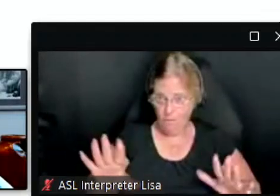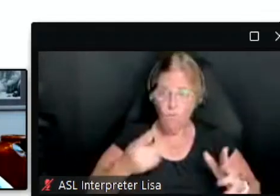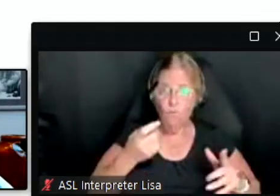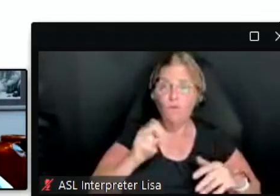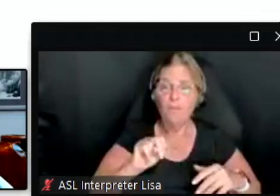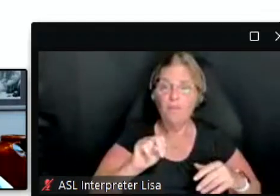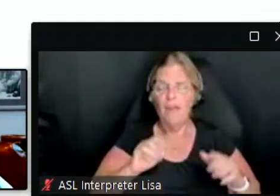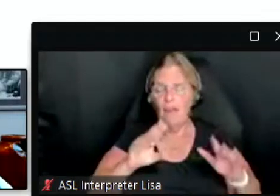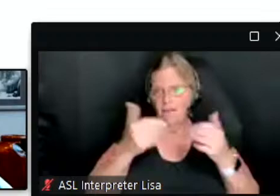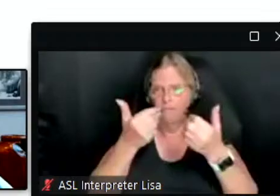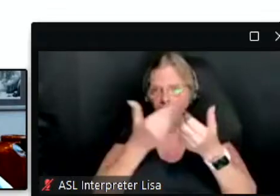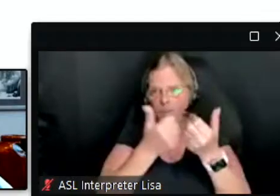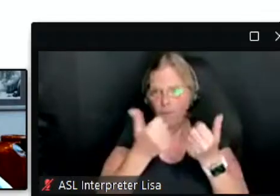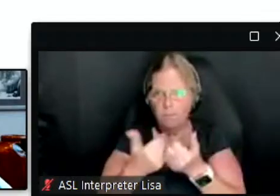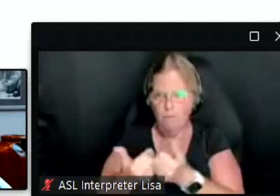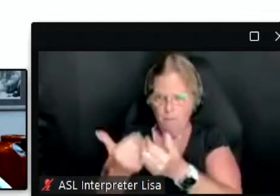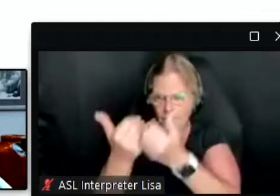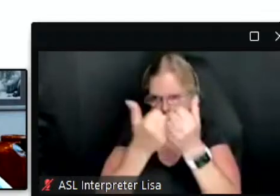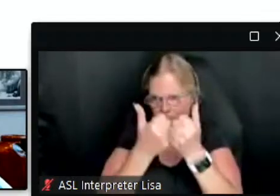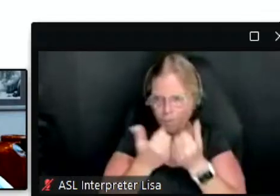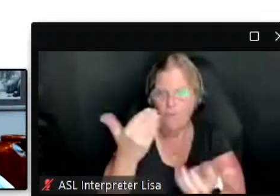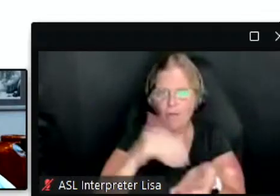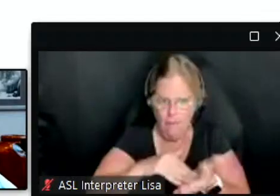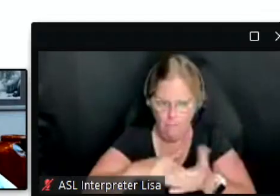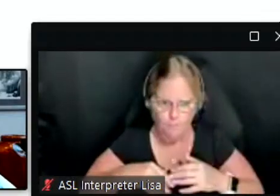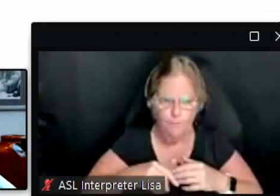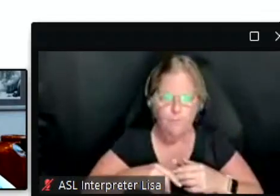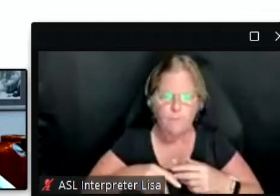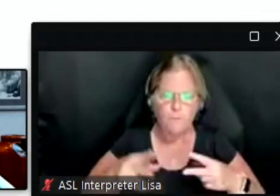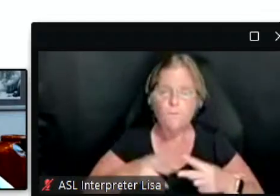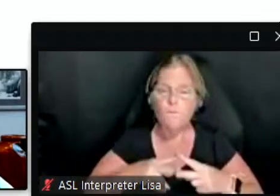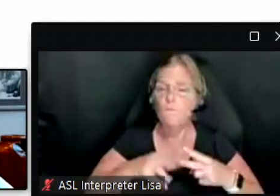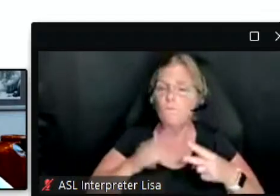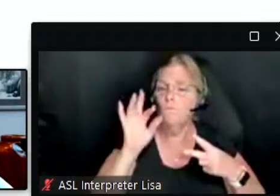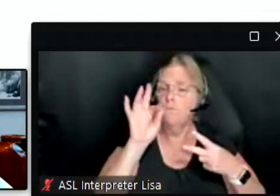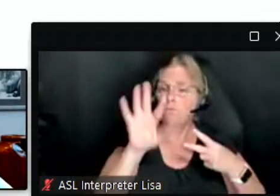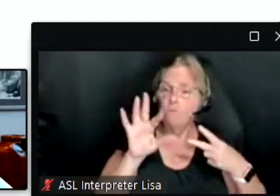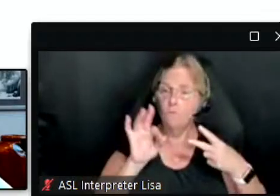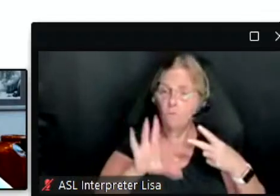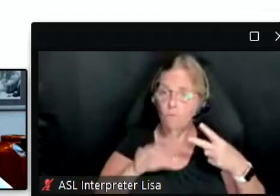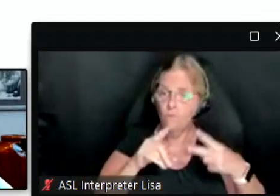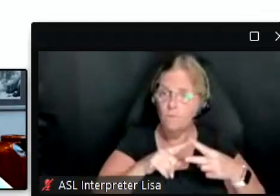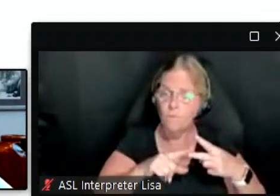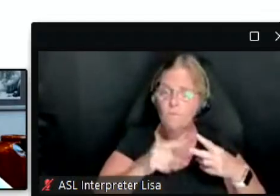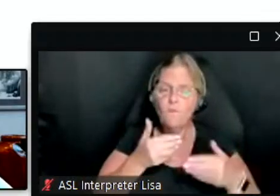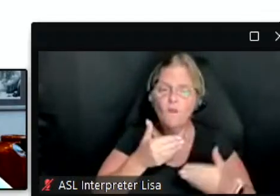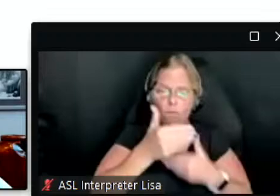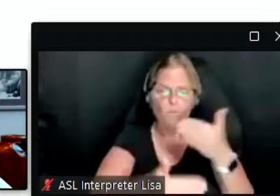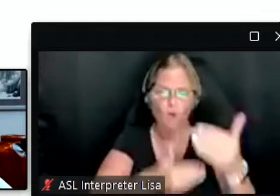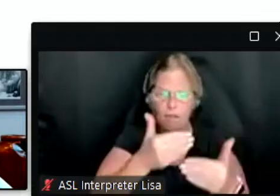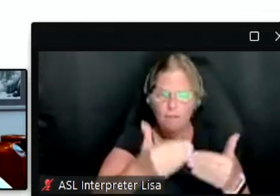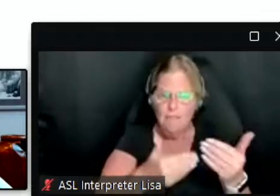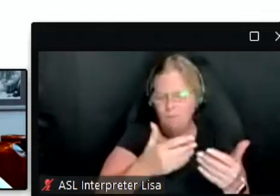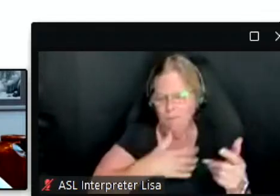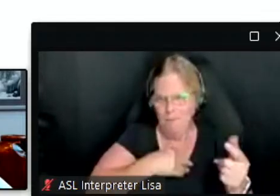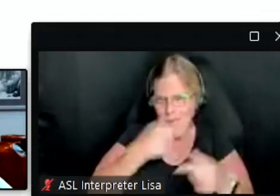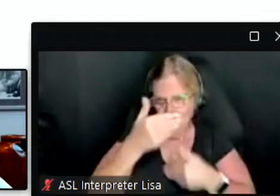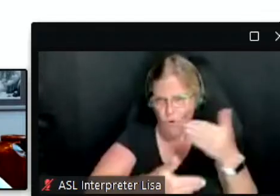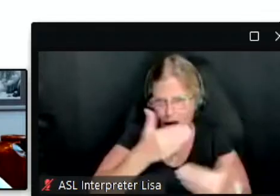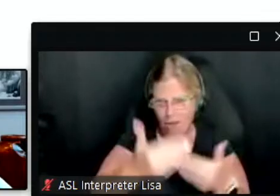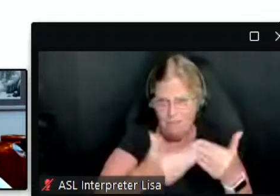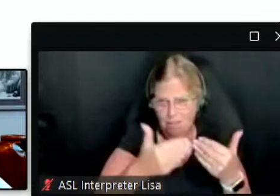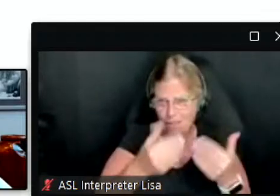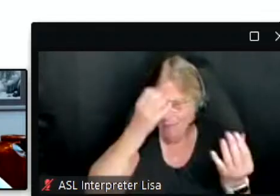the breakouts for a follow-on discussion. It seems as I'm processing in real time what I heard, a